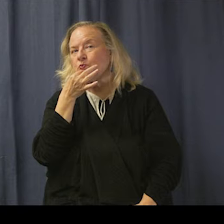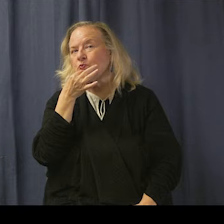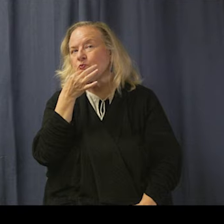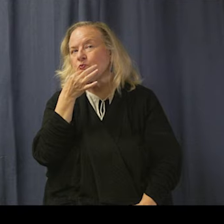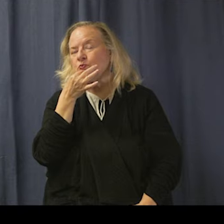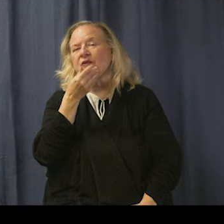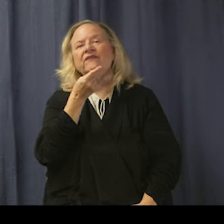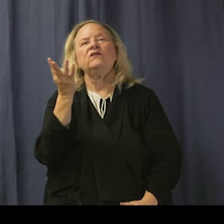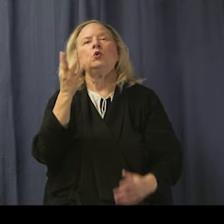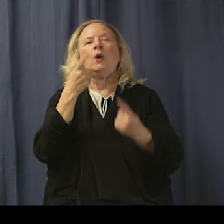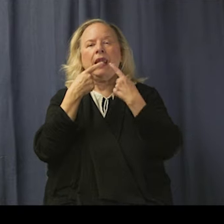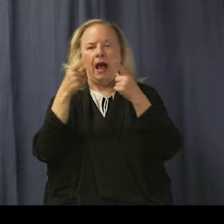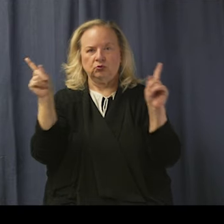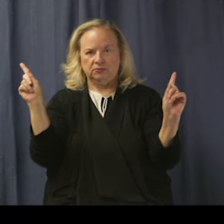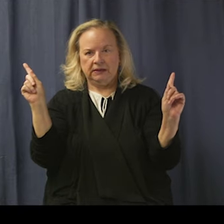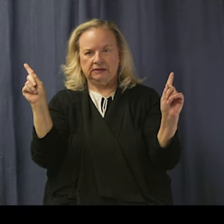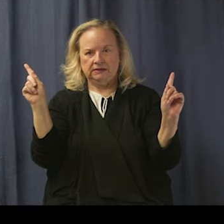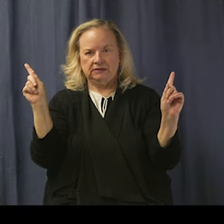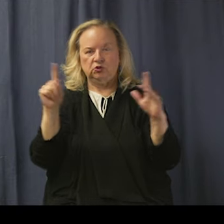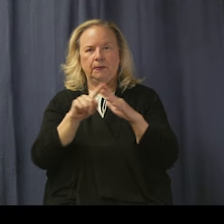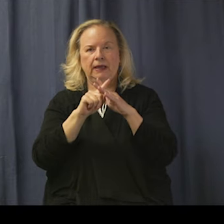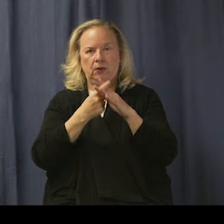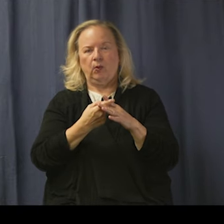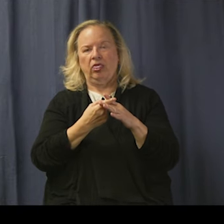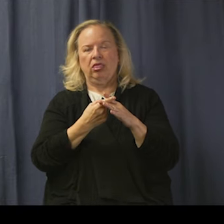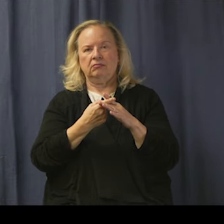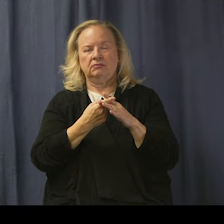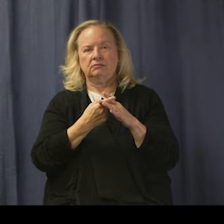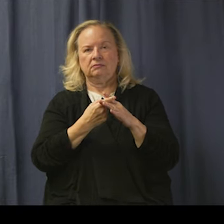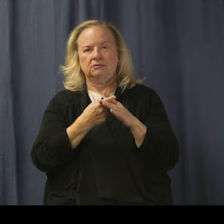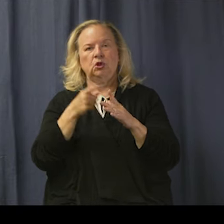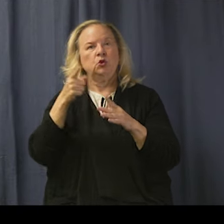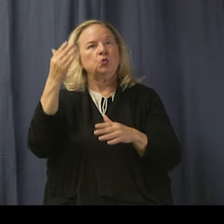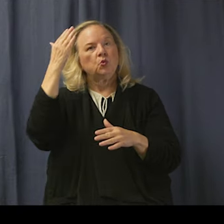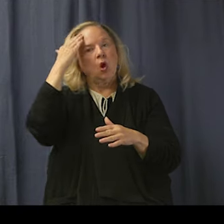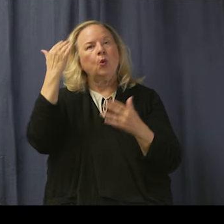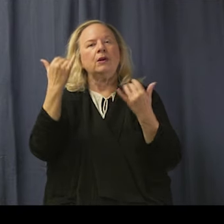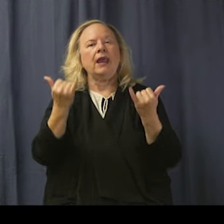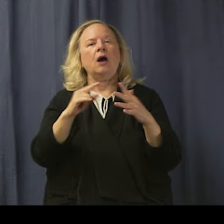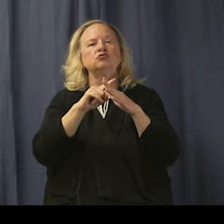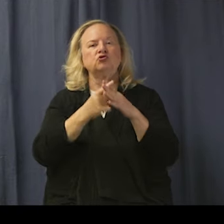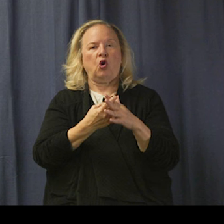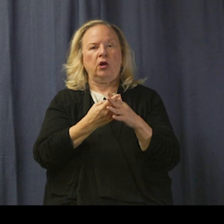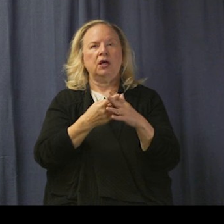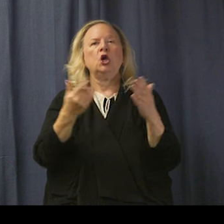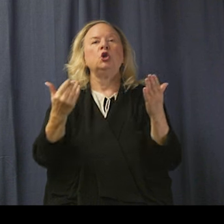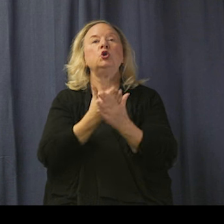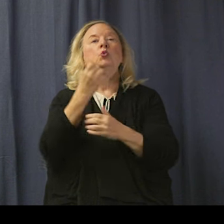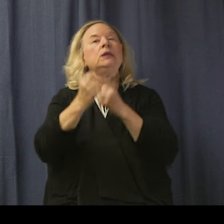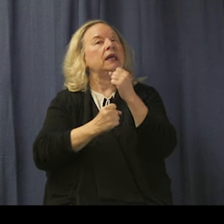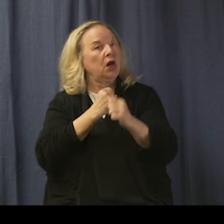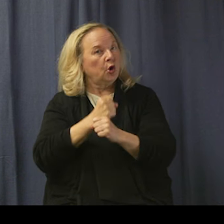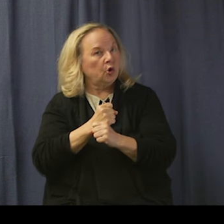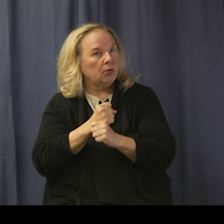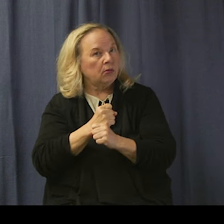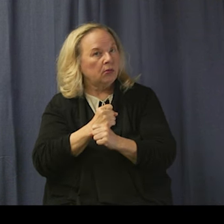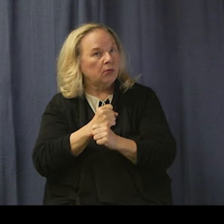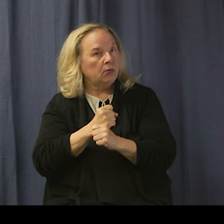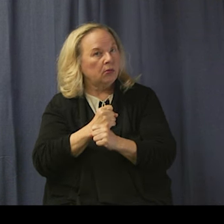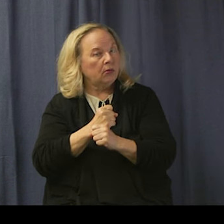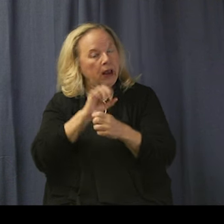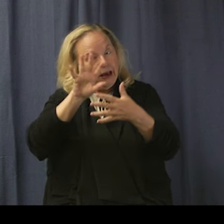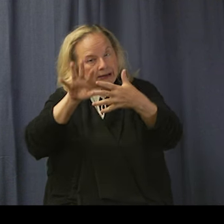I just have a few announcements I want to make to begin with. As you know, we are now starting a new year, and we